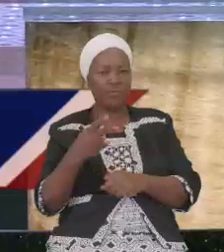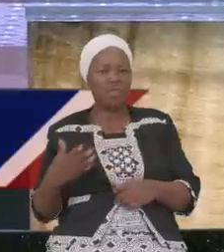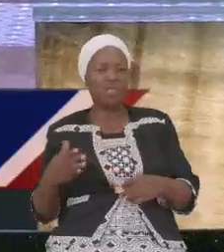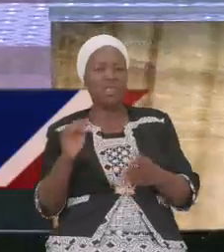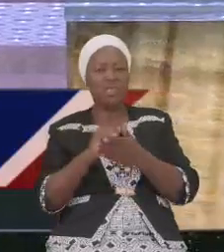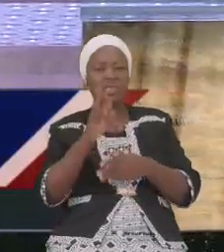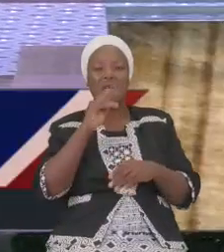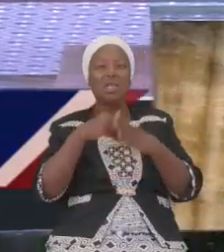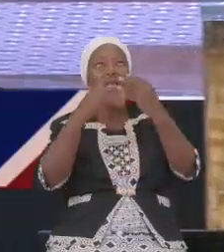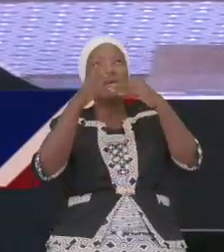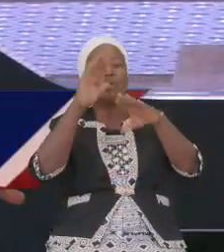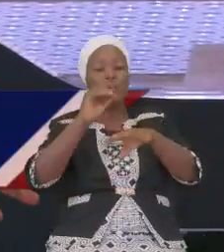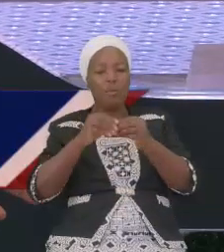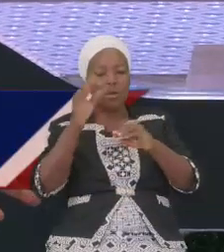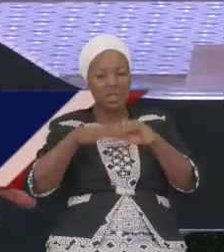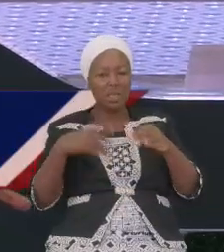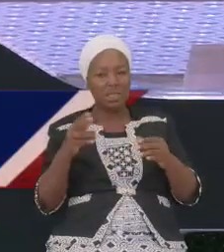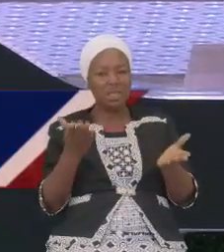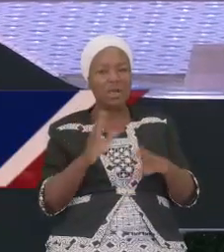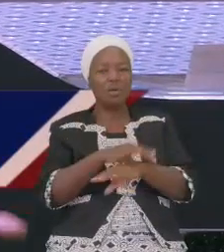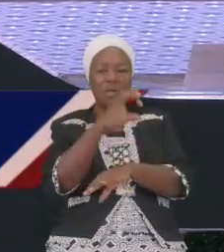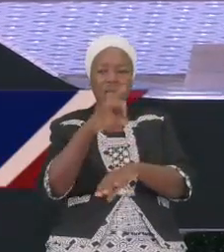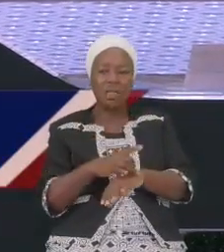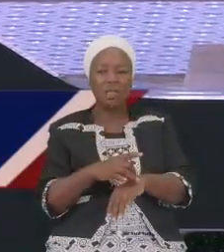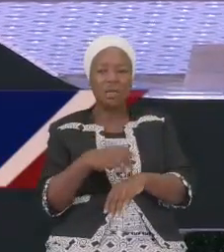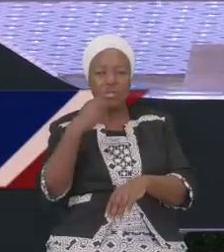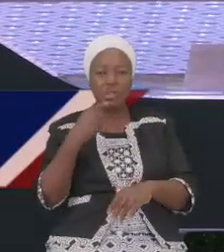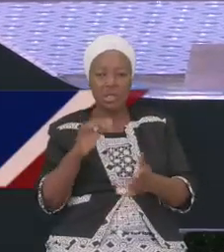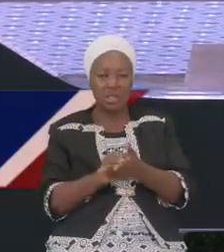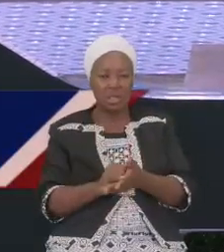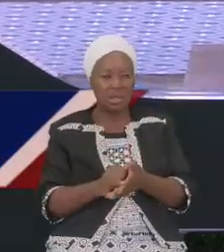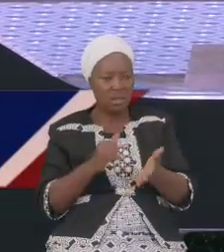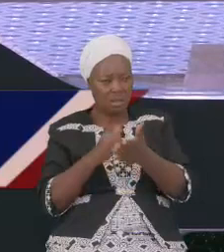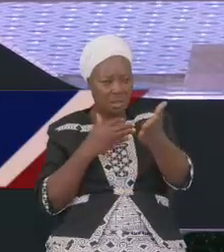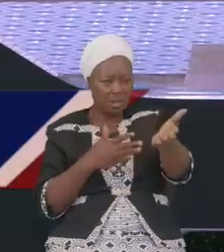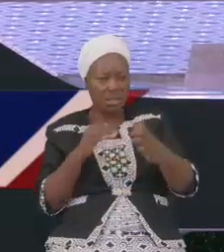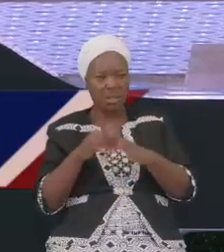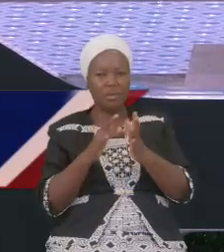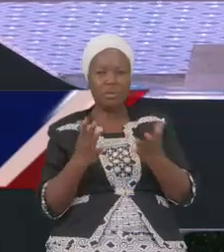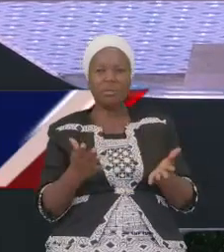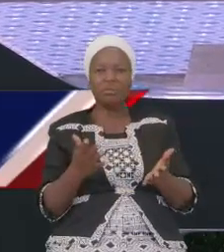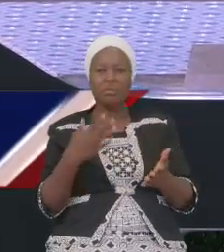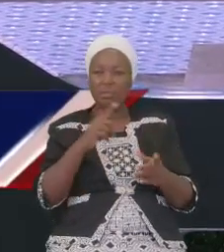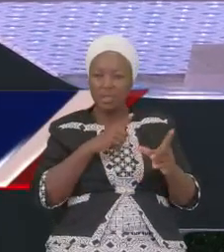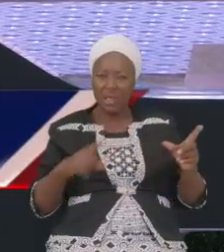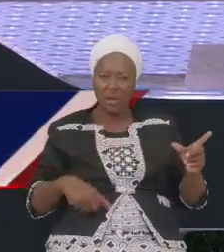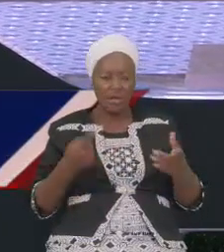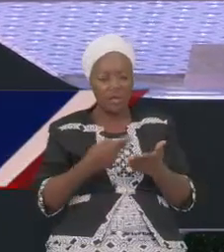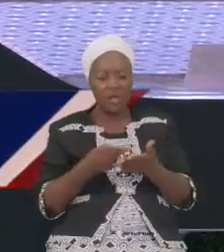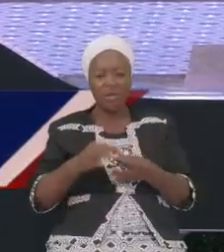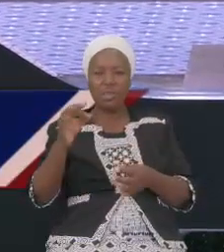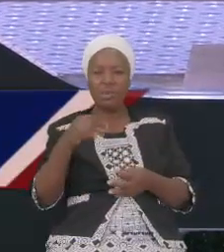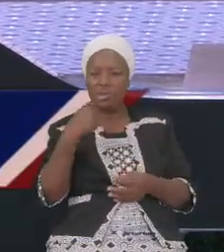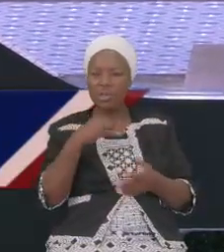above more than the things on the earth. Who says that? The Lord, the Holy Spirit. It